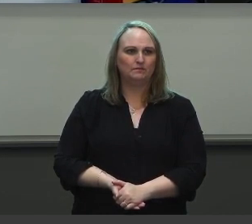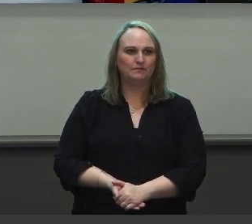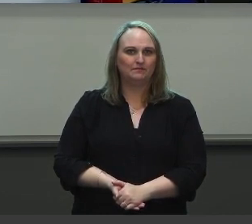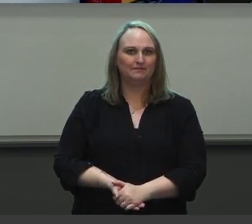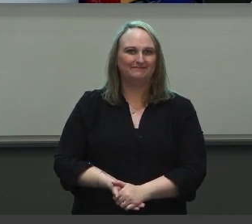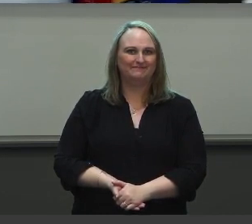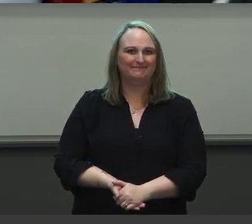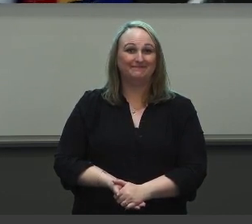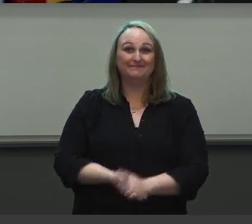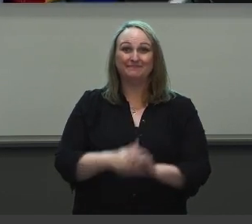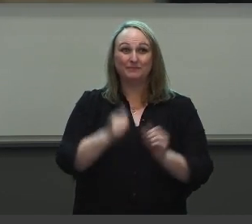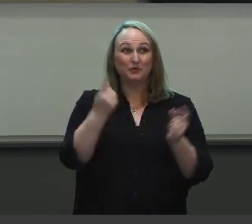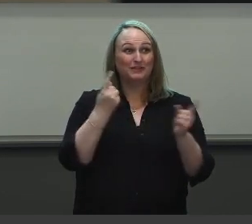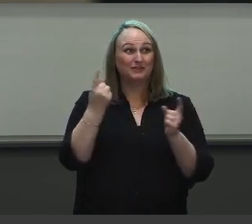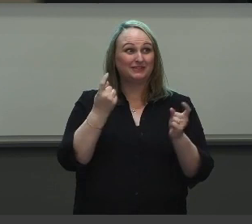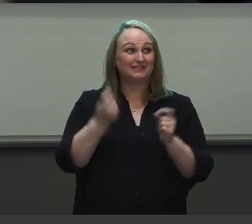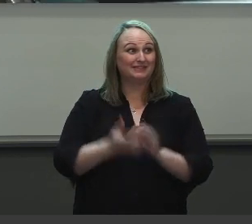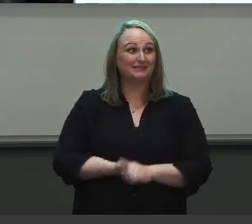Other questions?